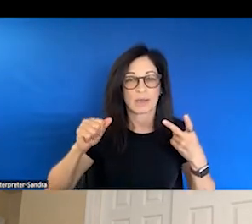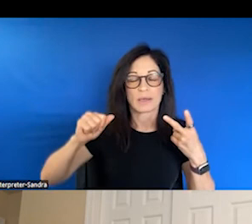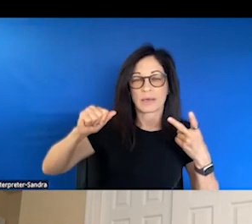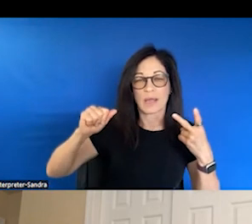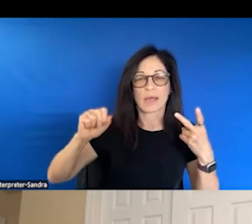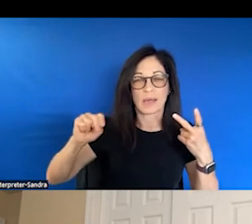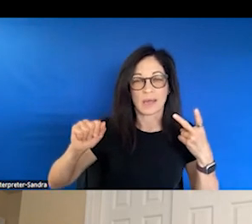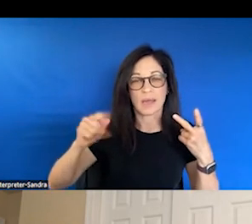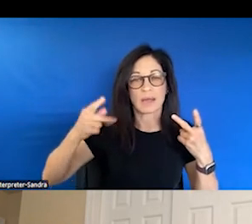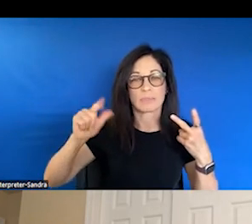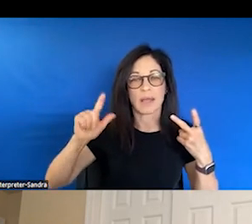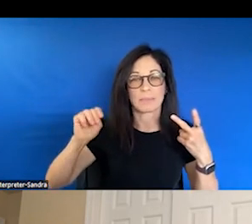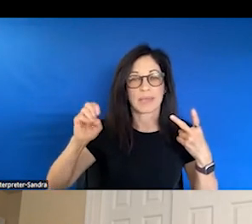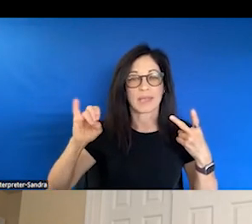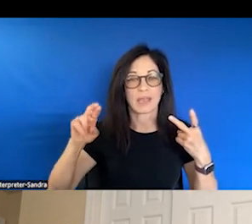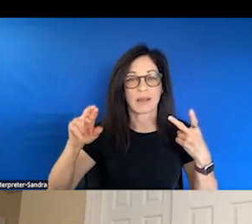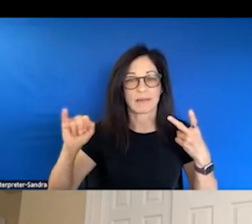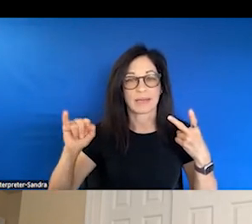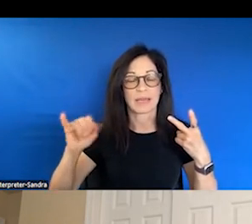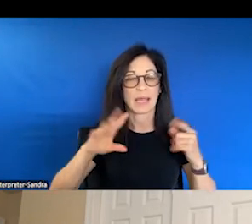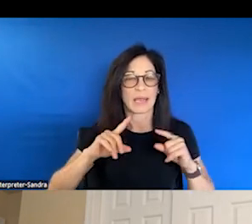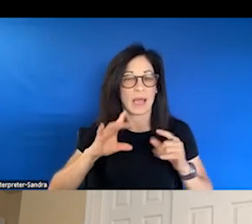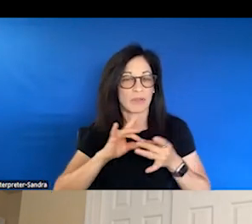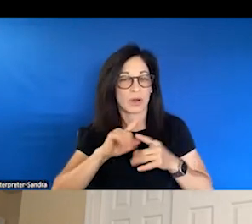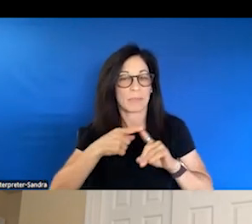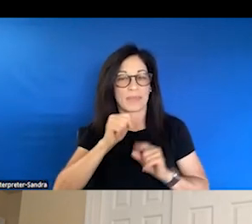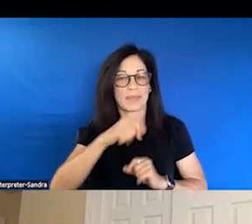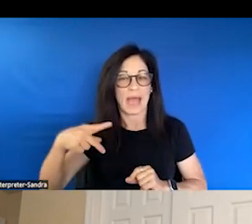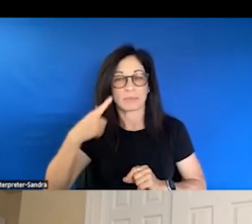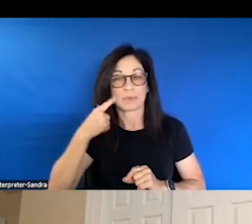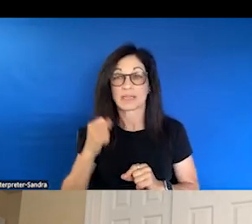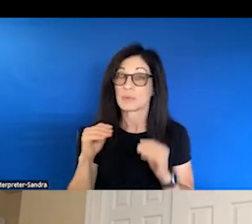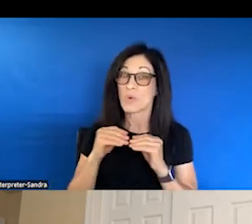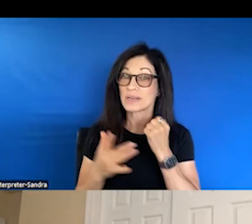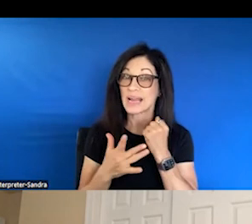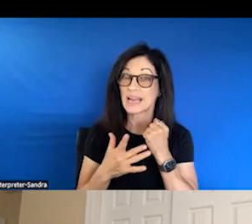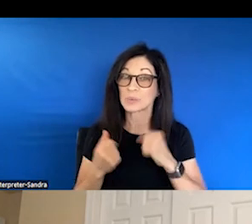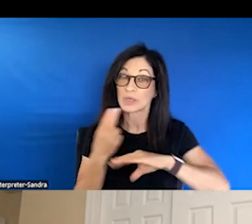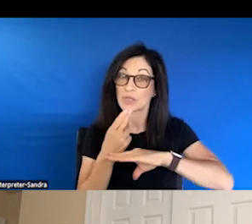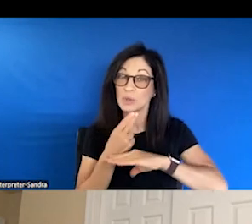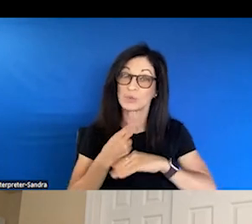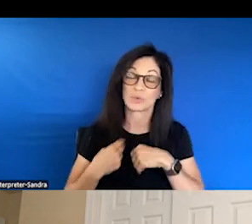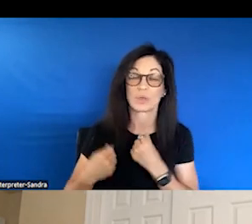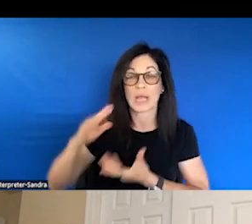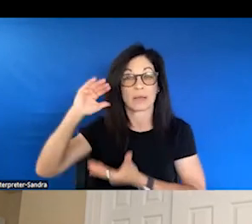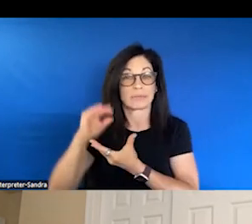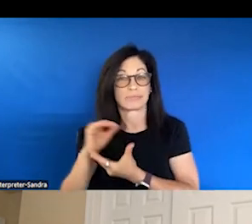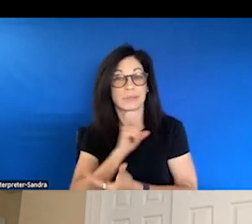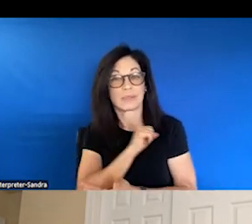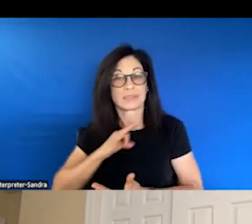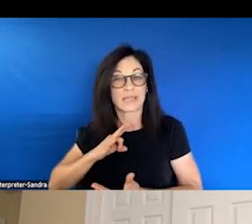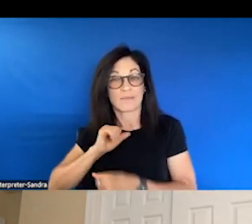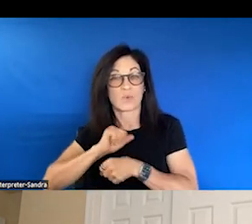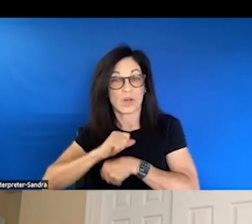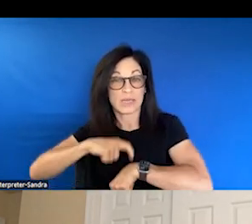these apps, because the more we can do with technology to save workforce time, the more we can eat into